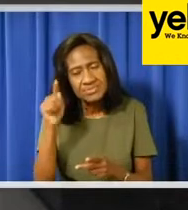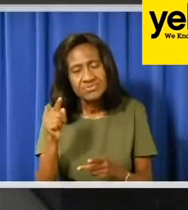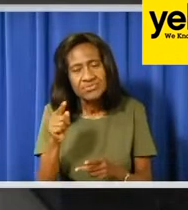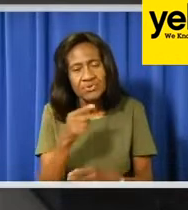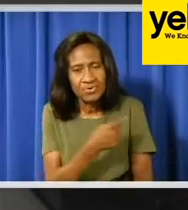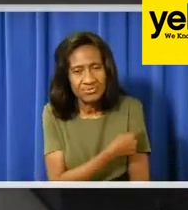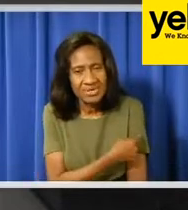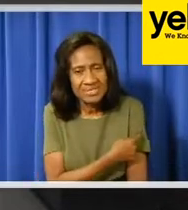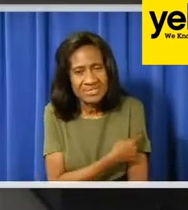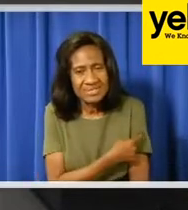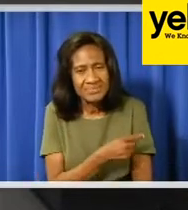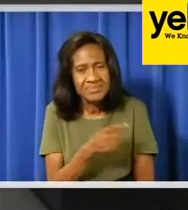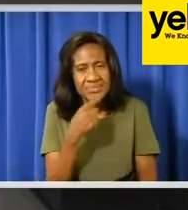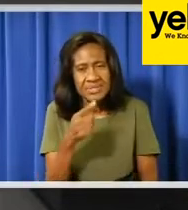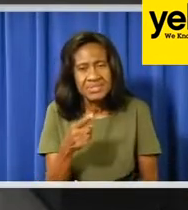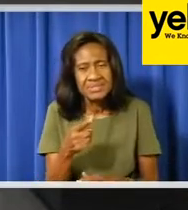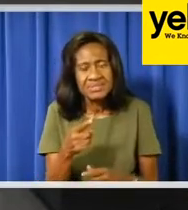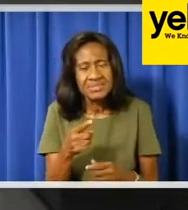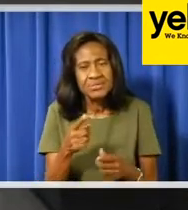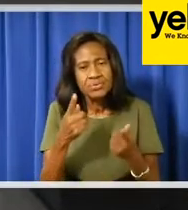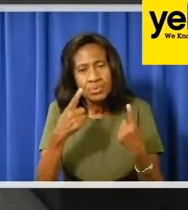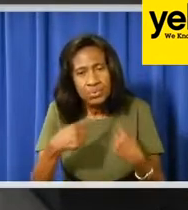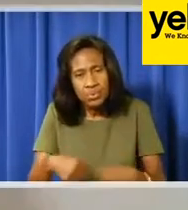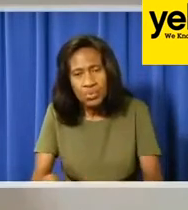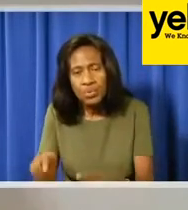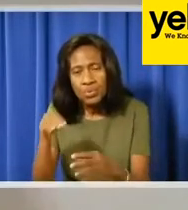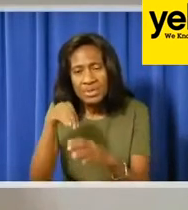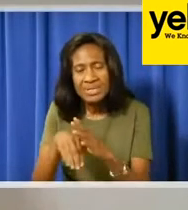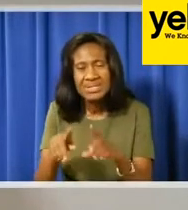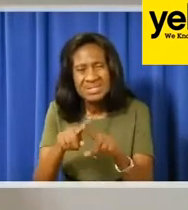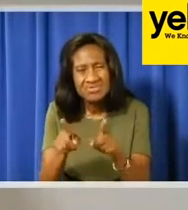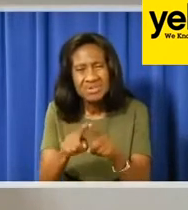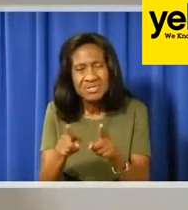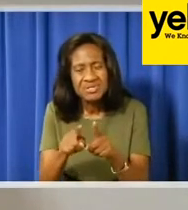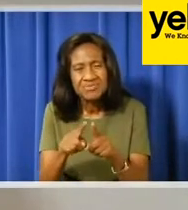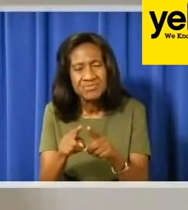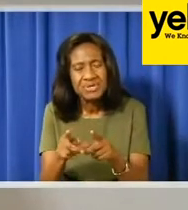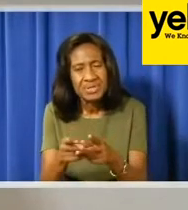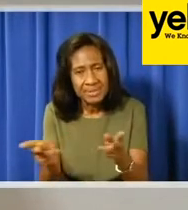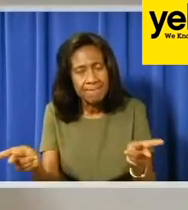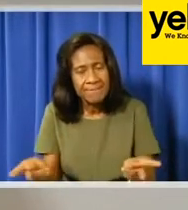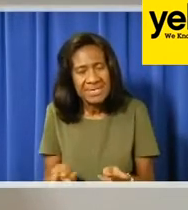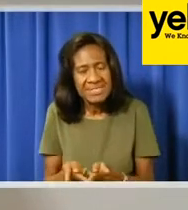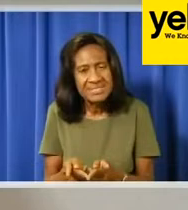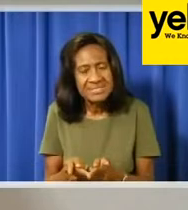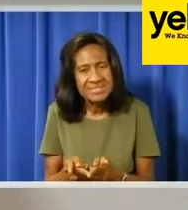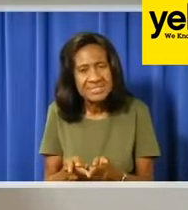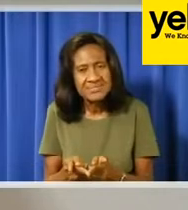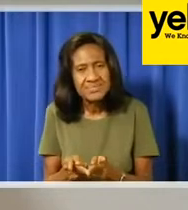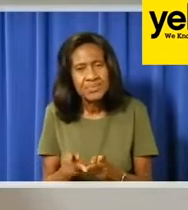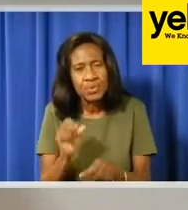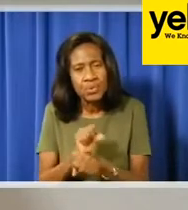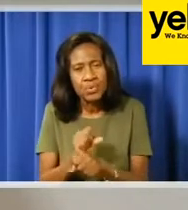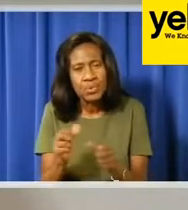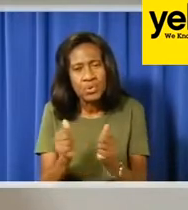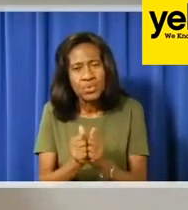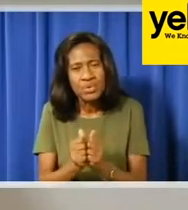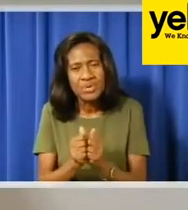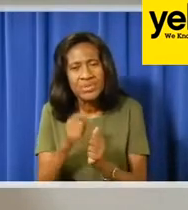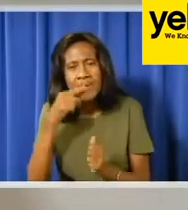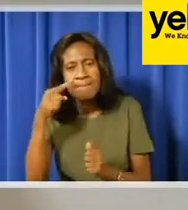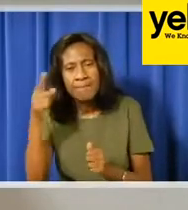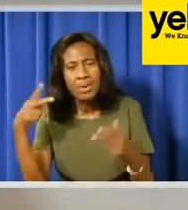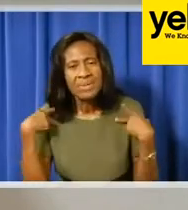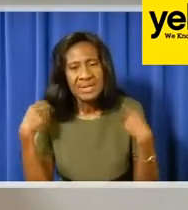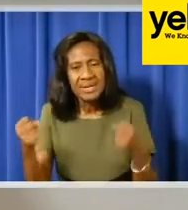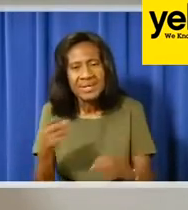we stated, we're extending it to our constituencies, and we're working closer with Public Health and HSA. Those will be coming out in the coming